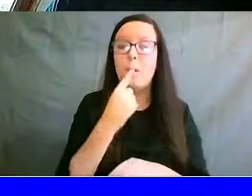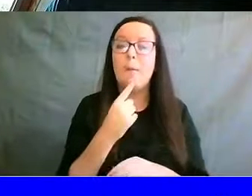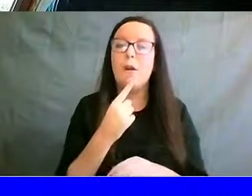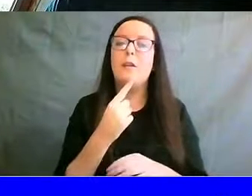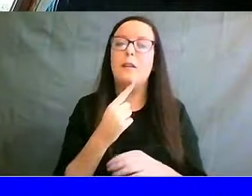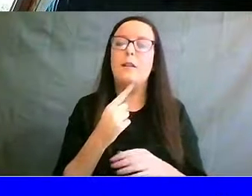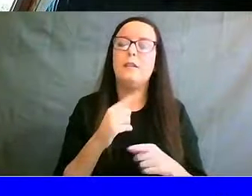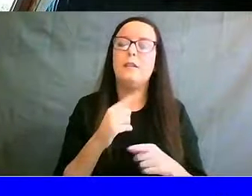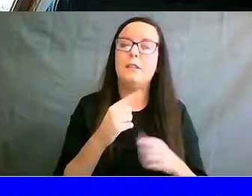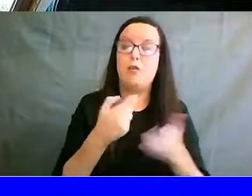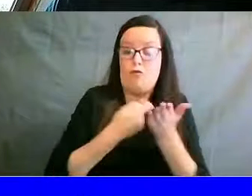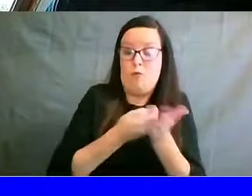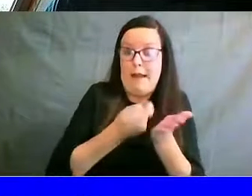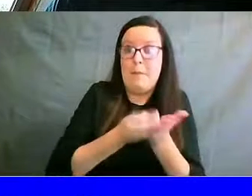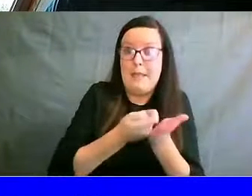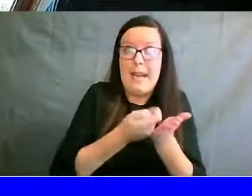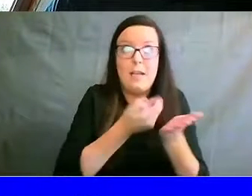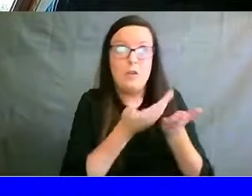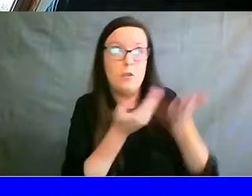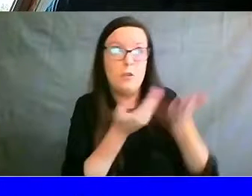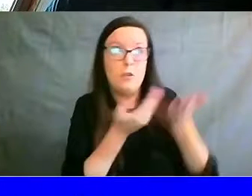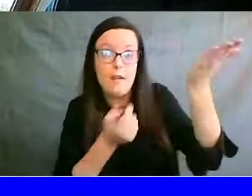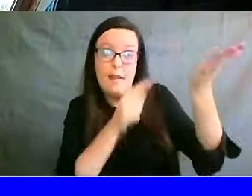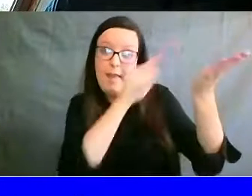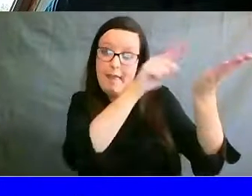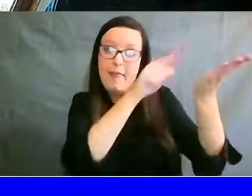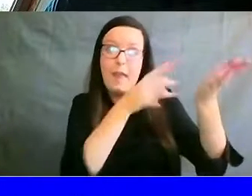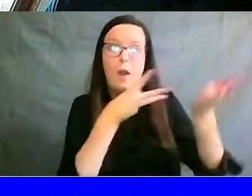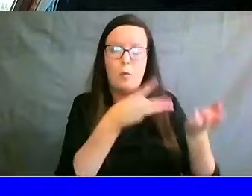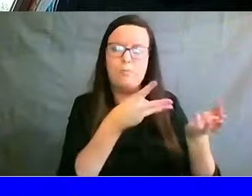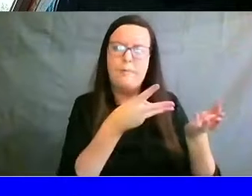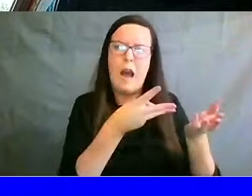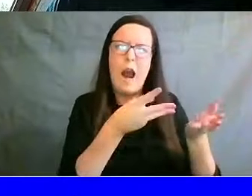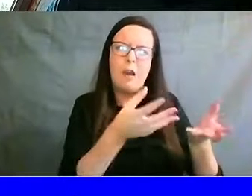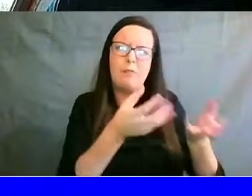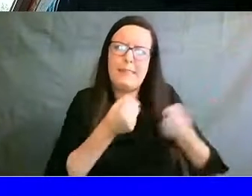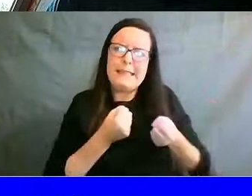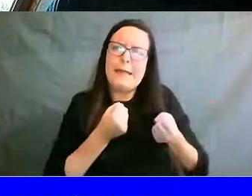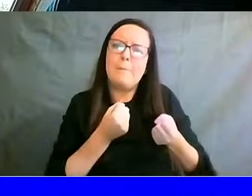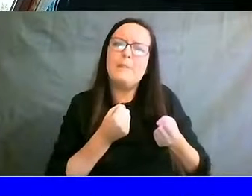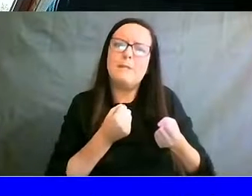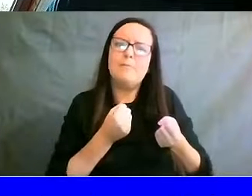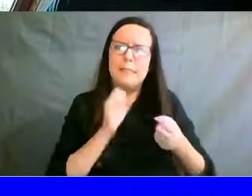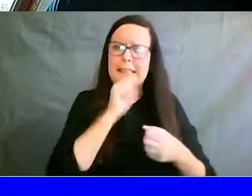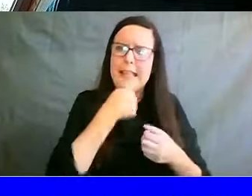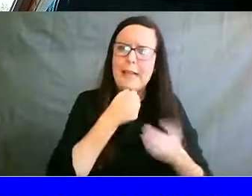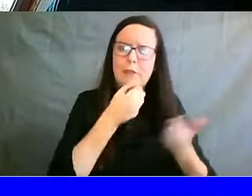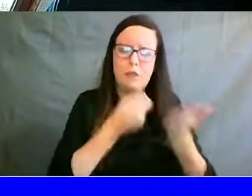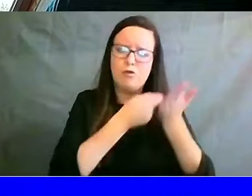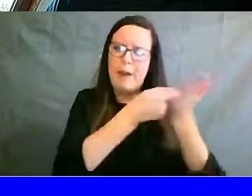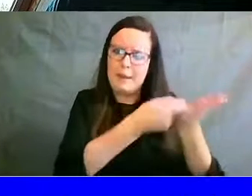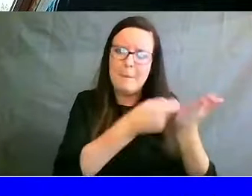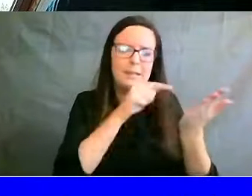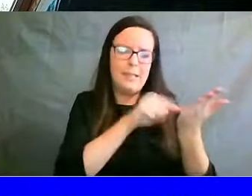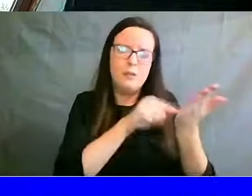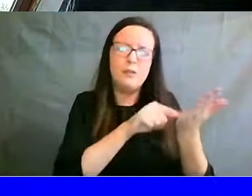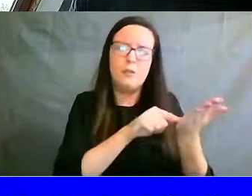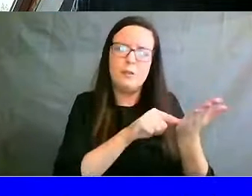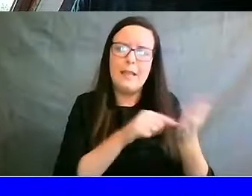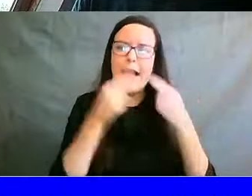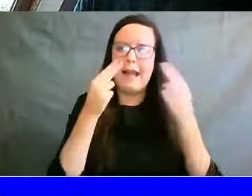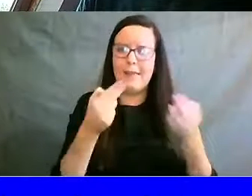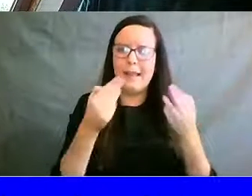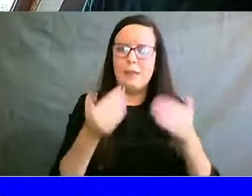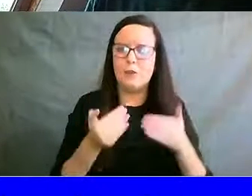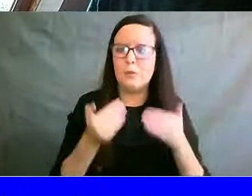taking our recommendations very seriously. And we are genuinely optimistic that some of our recommendations at least be taken forward in part.